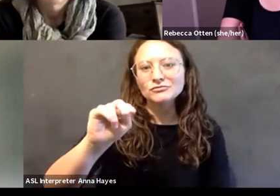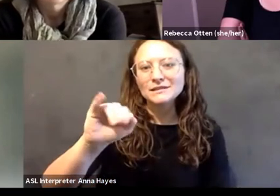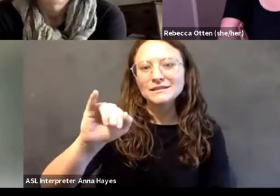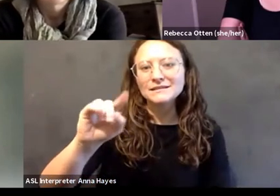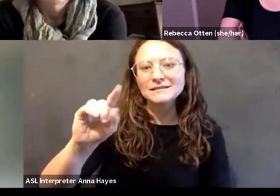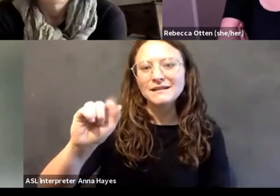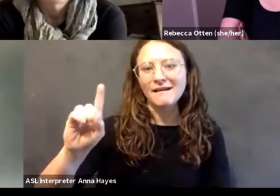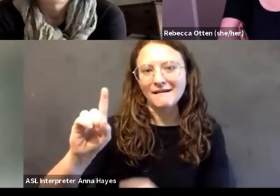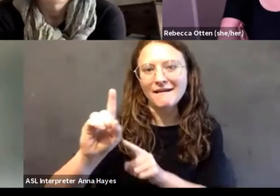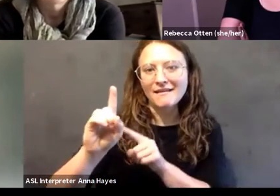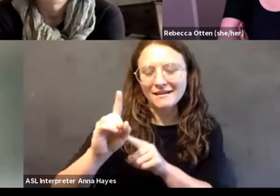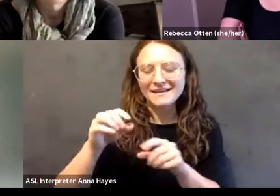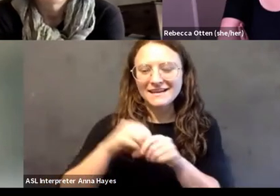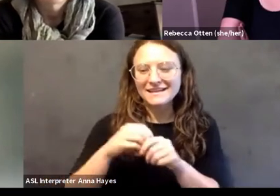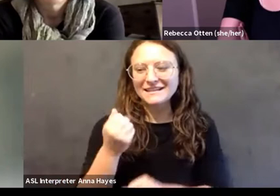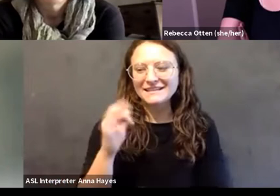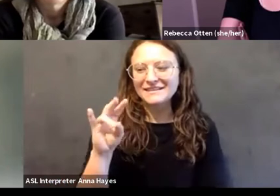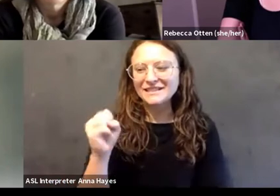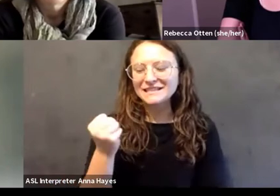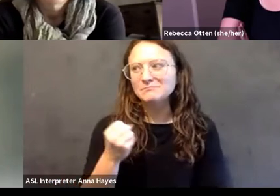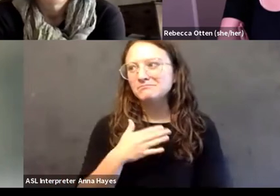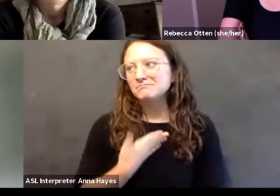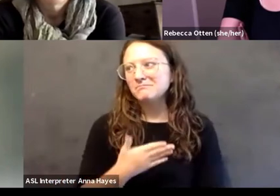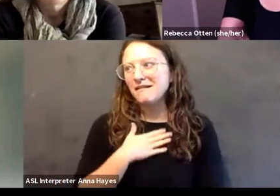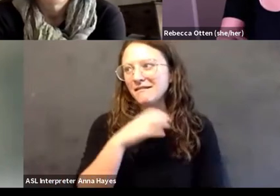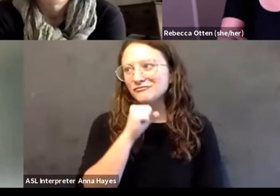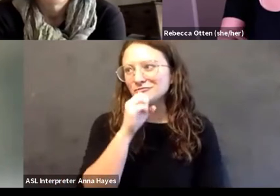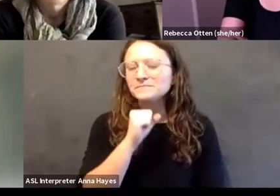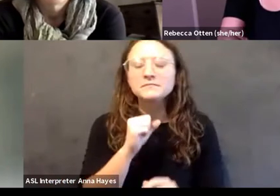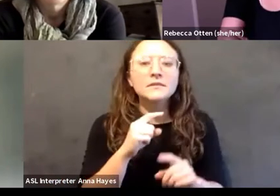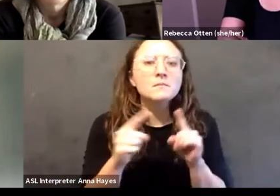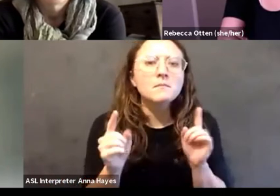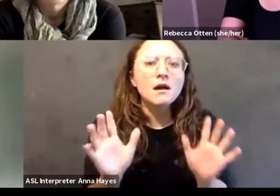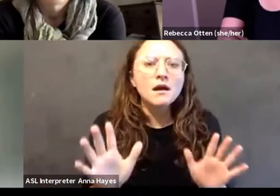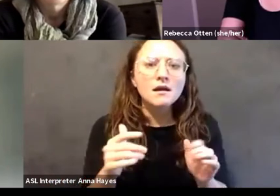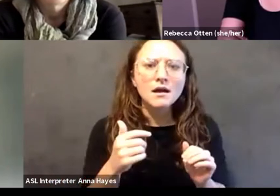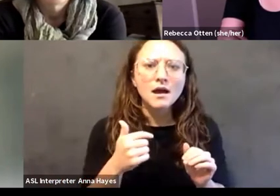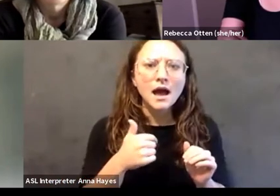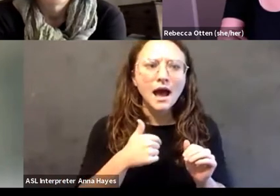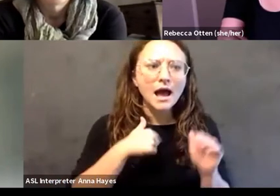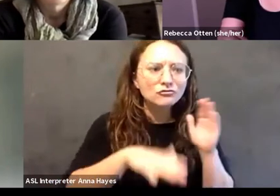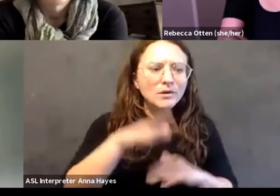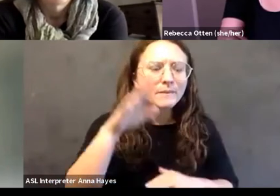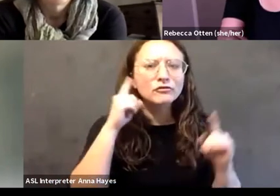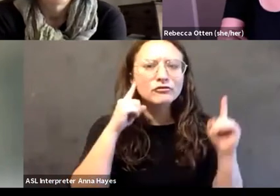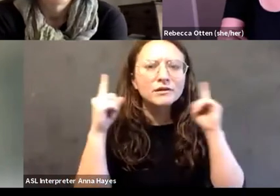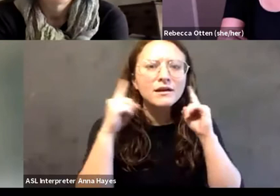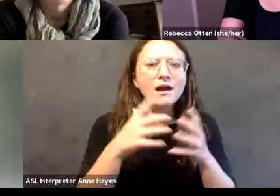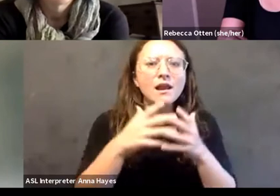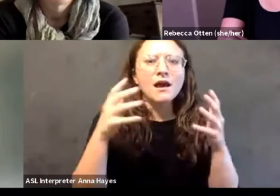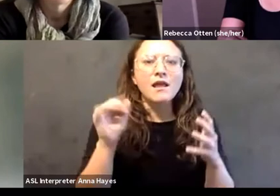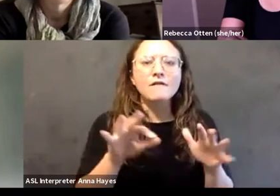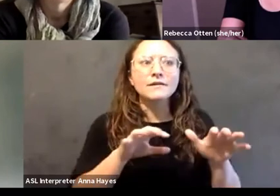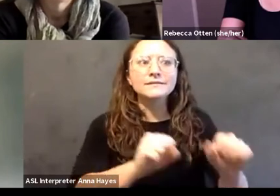and was hearing then a lot of like just decolonial language all around me. And I think that